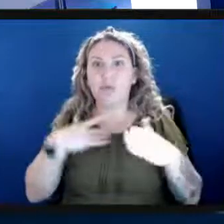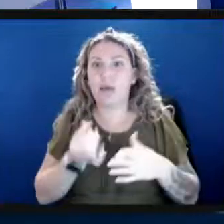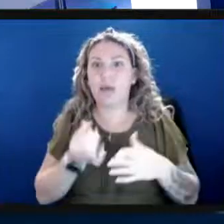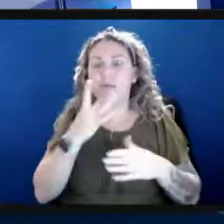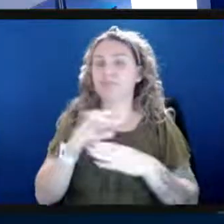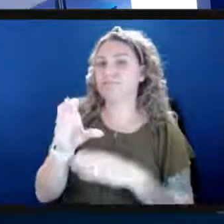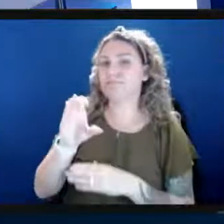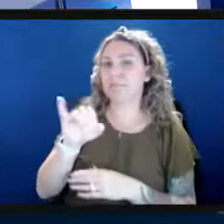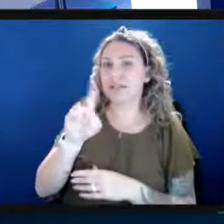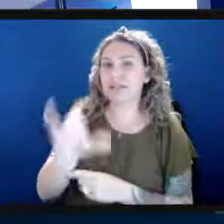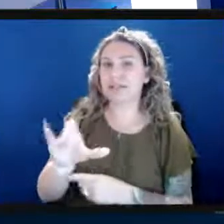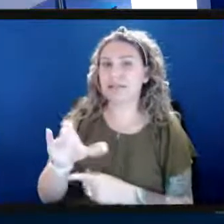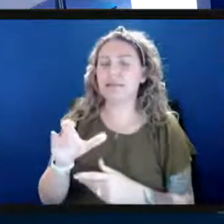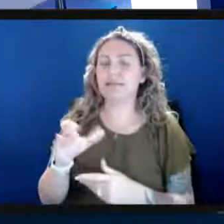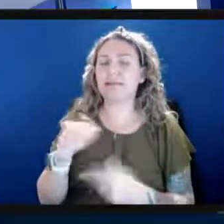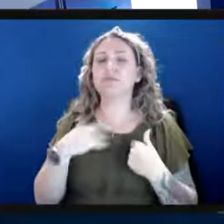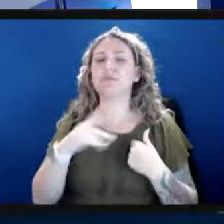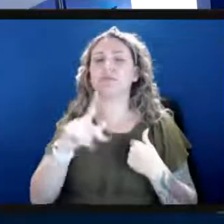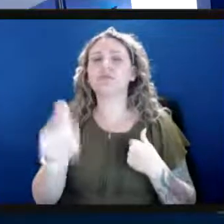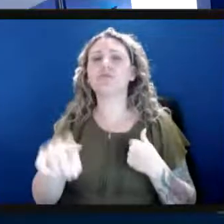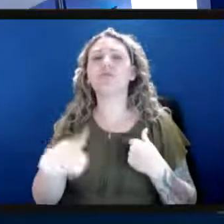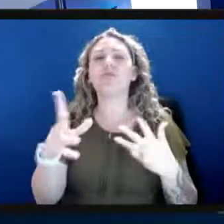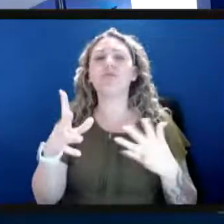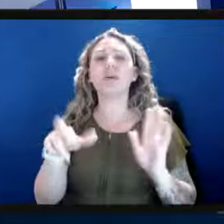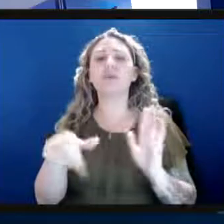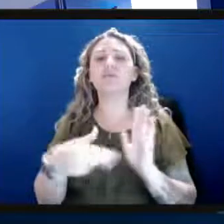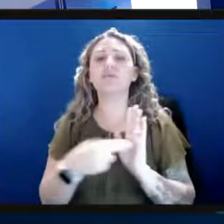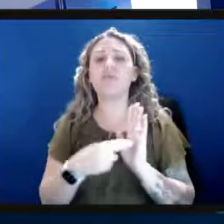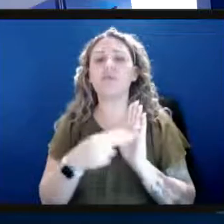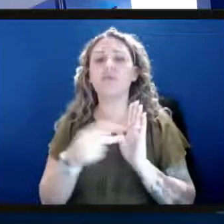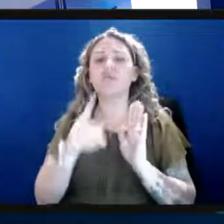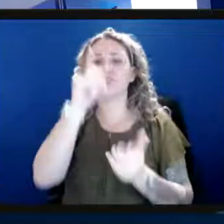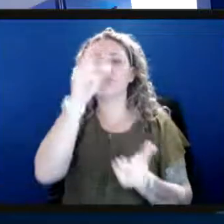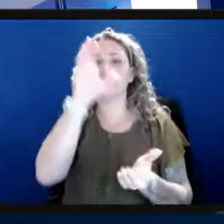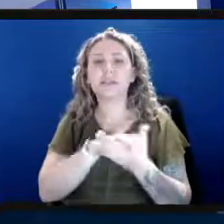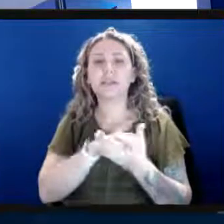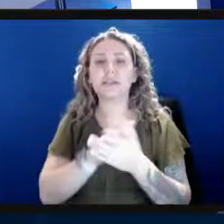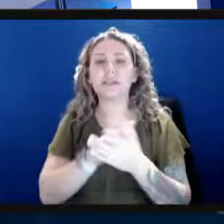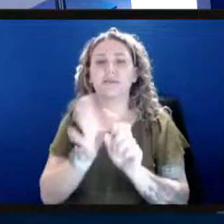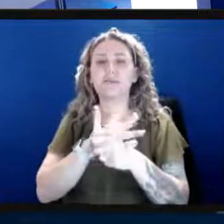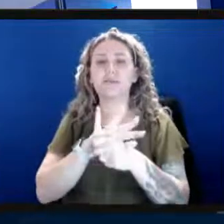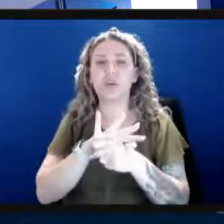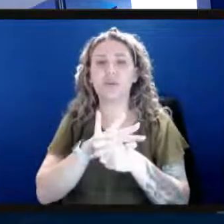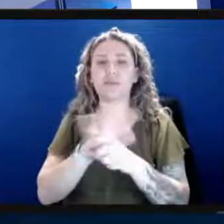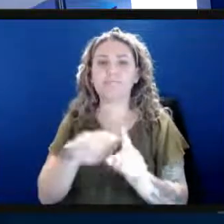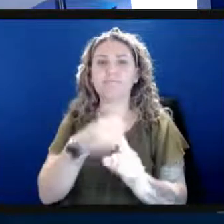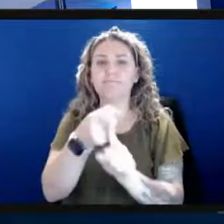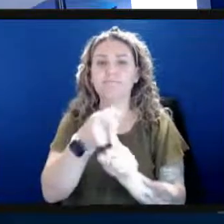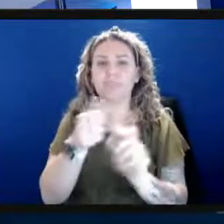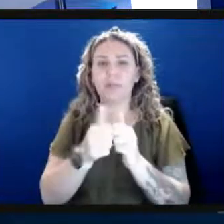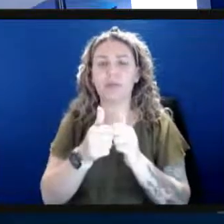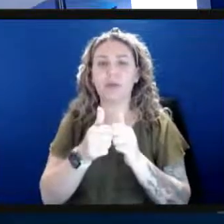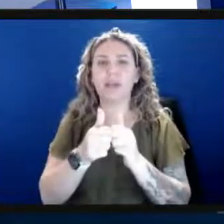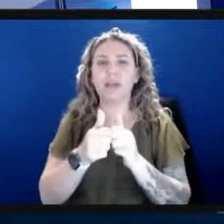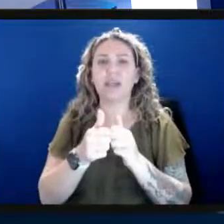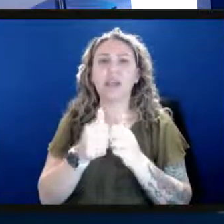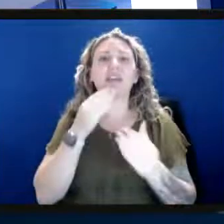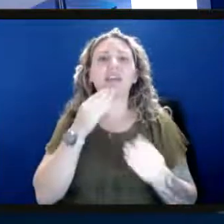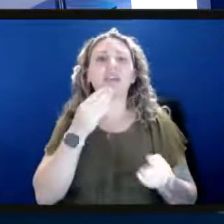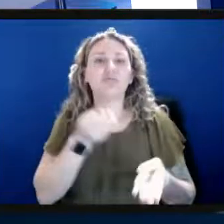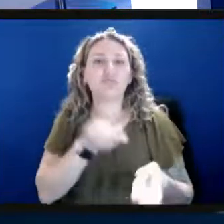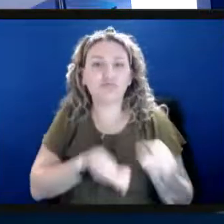would like to know what role that you believe the pandemic played in trafficking and abusing fake